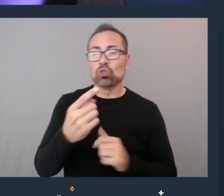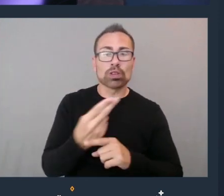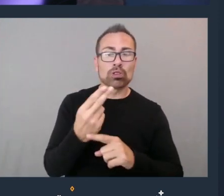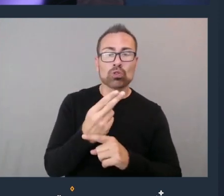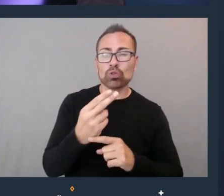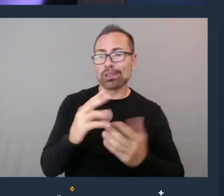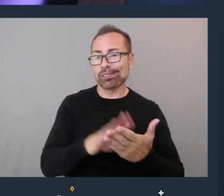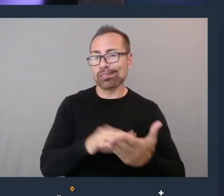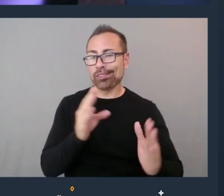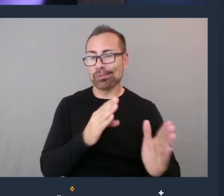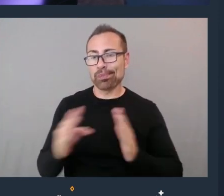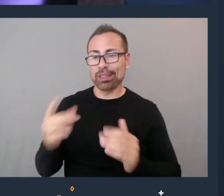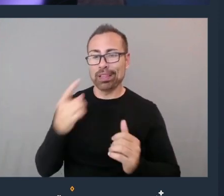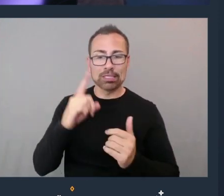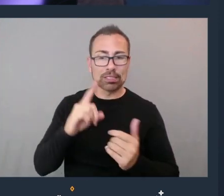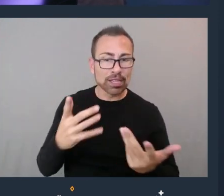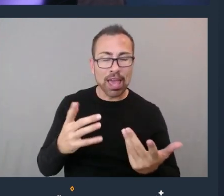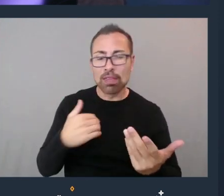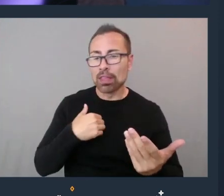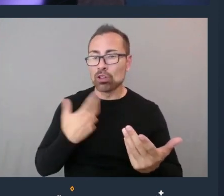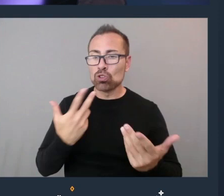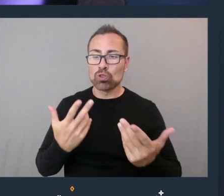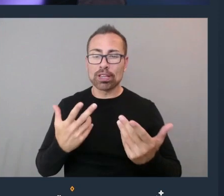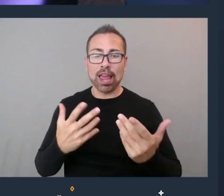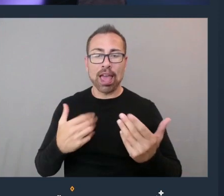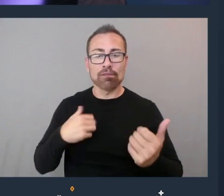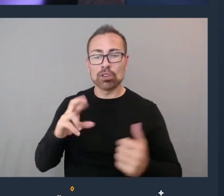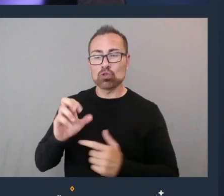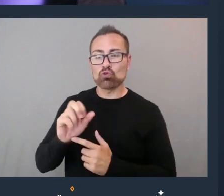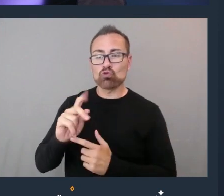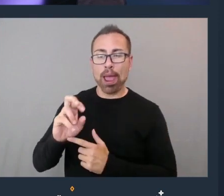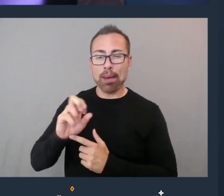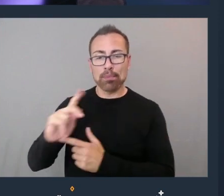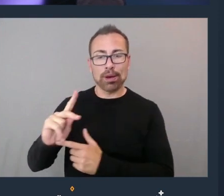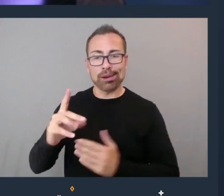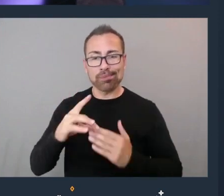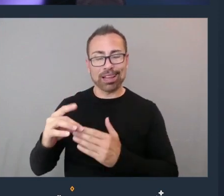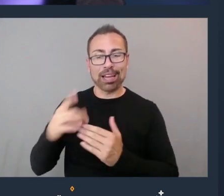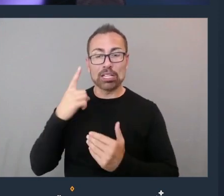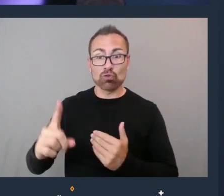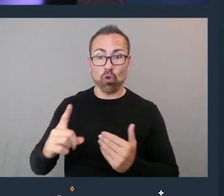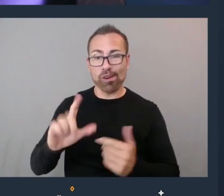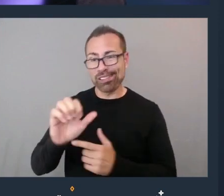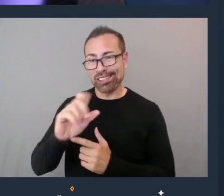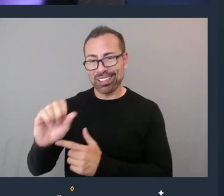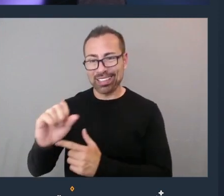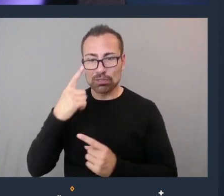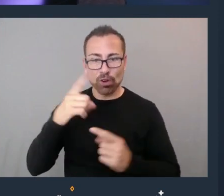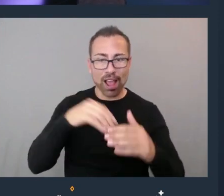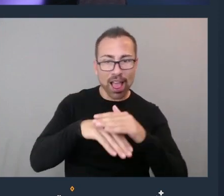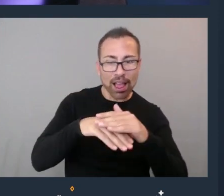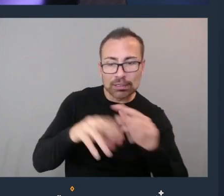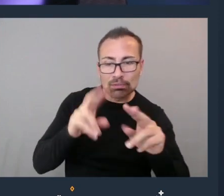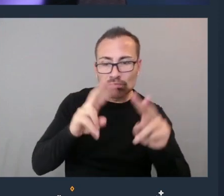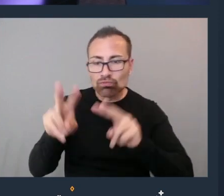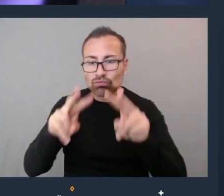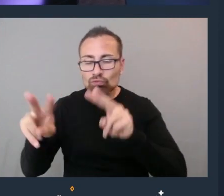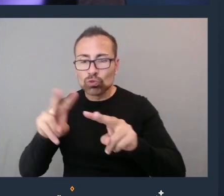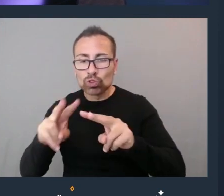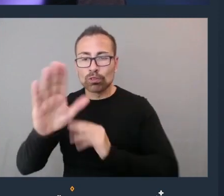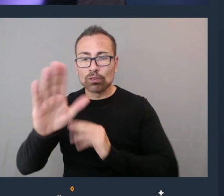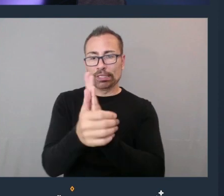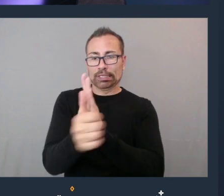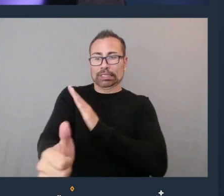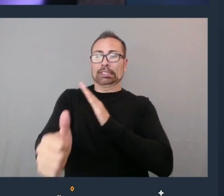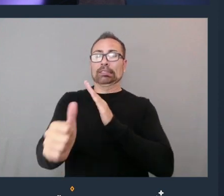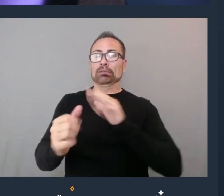ramp up guides to get the links to different assets like white papers and blogs to further build your skills. And then finally, you can take an assessment at the end of a